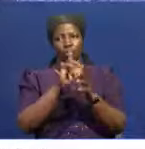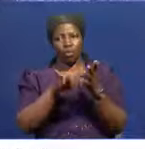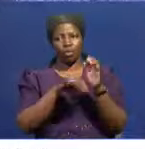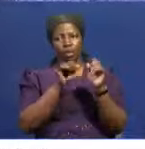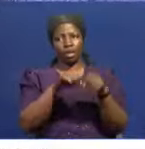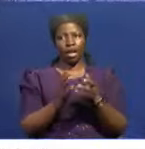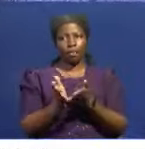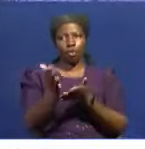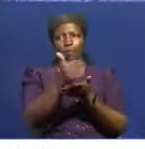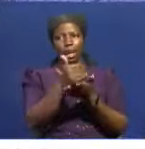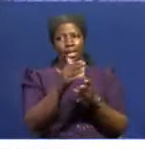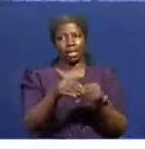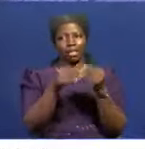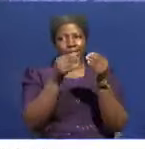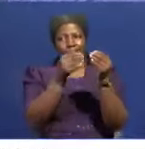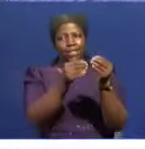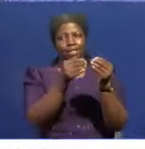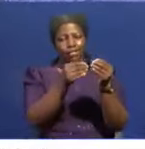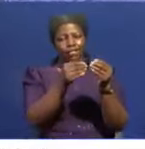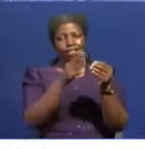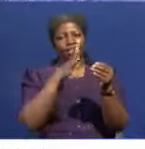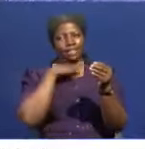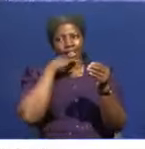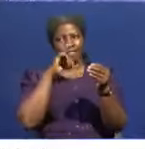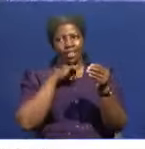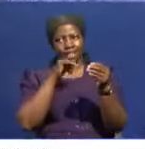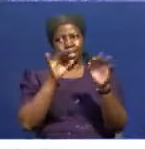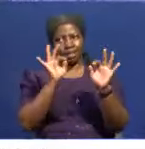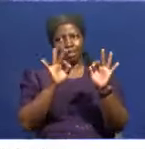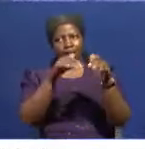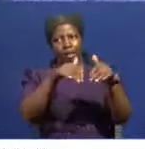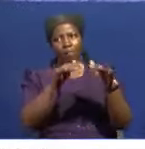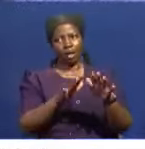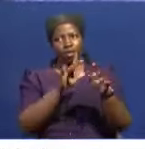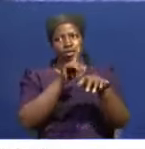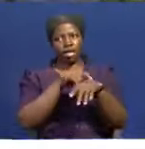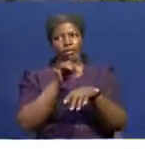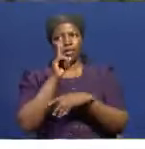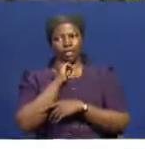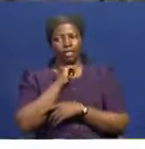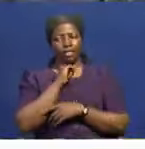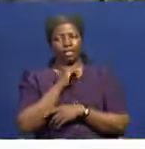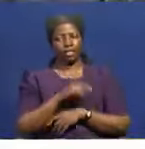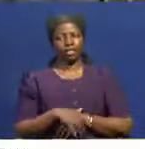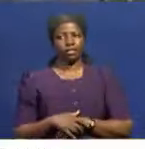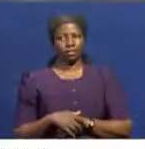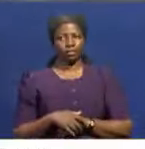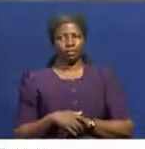make sure that we give the late a decent burial as we finish the journey.